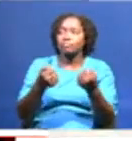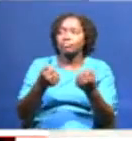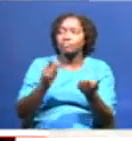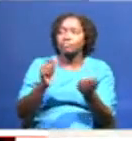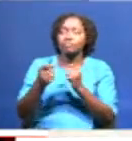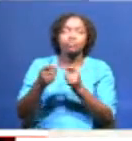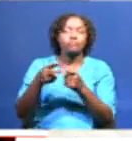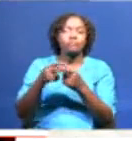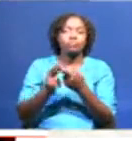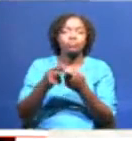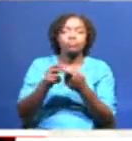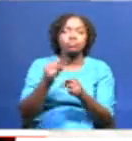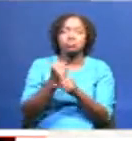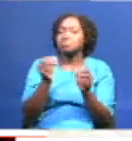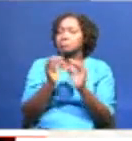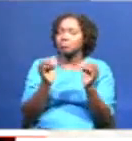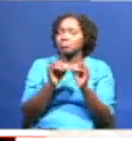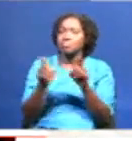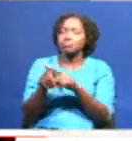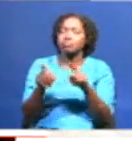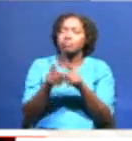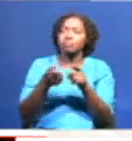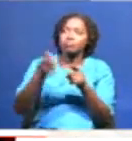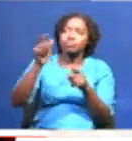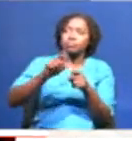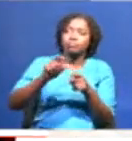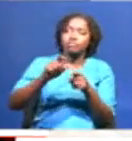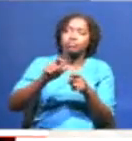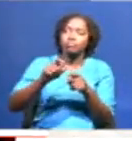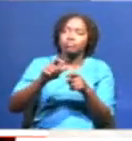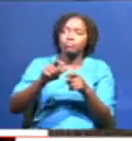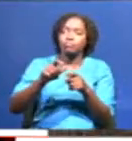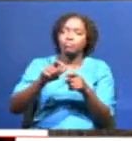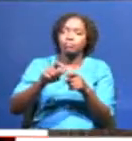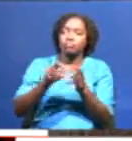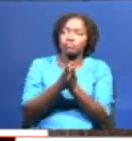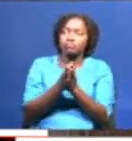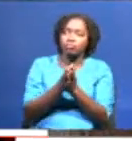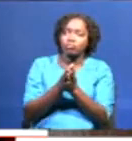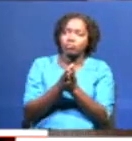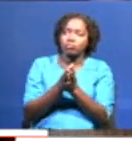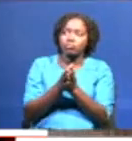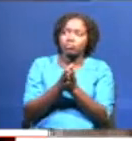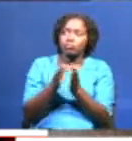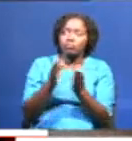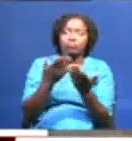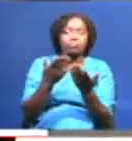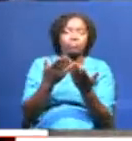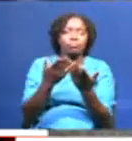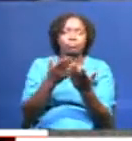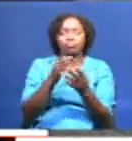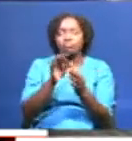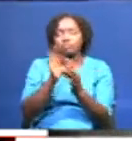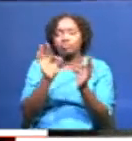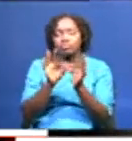engine operation. It only increases the thrust, the efficiency of your engine. It also improves